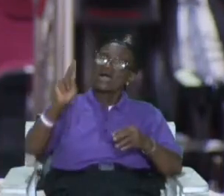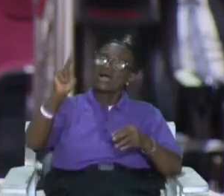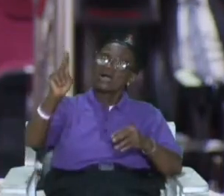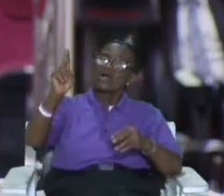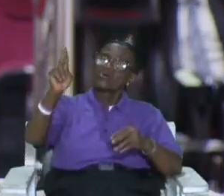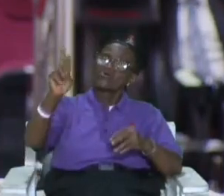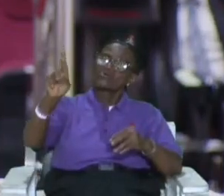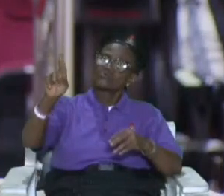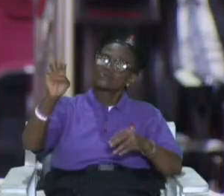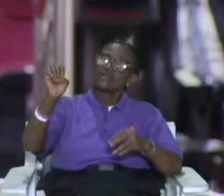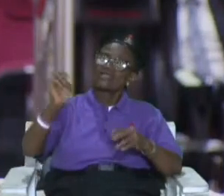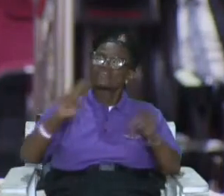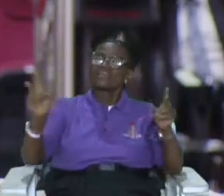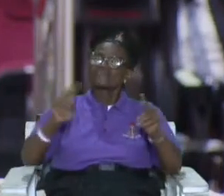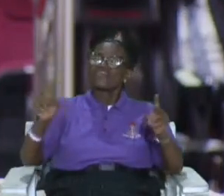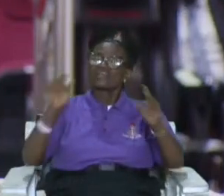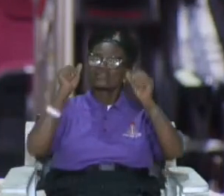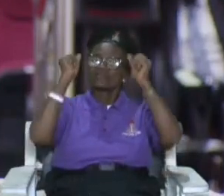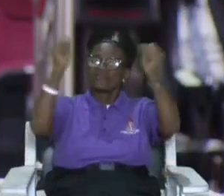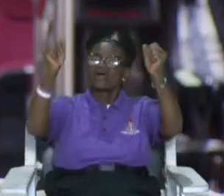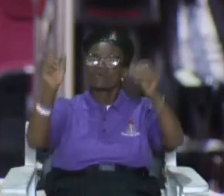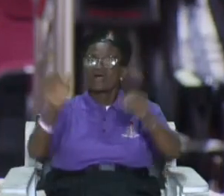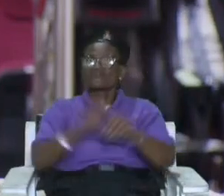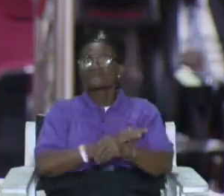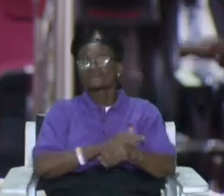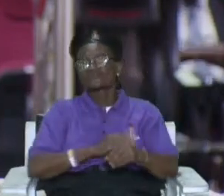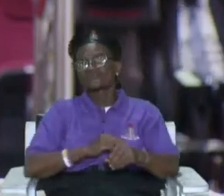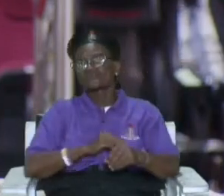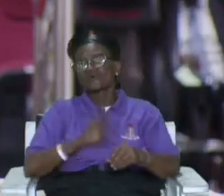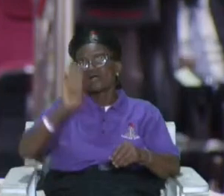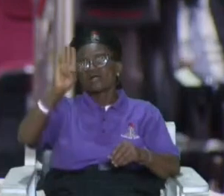Very, very powerful herbalist.